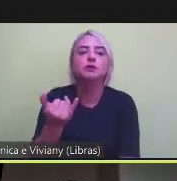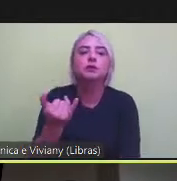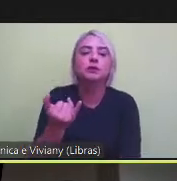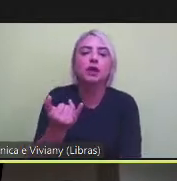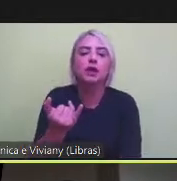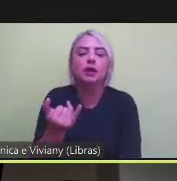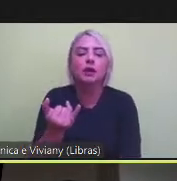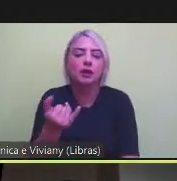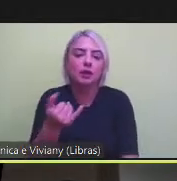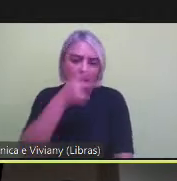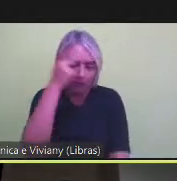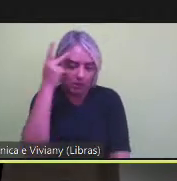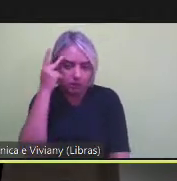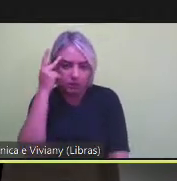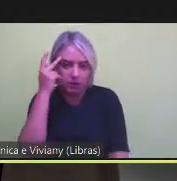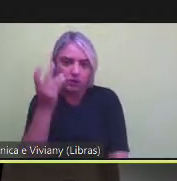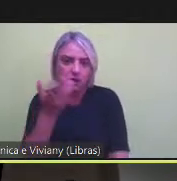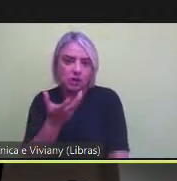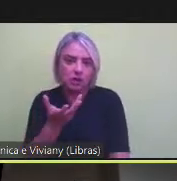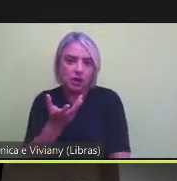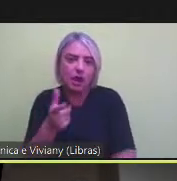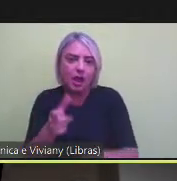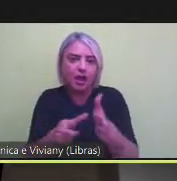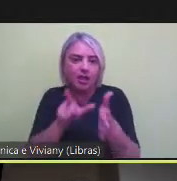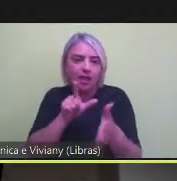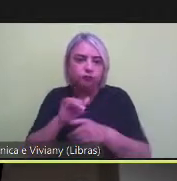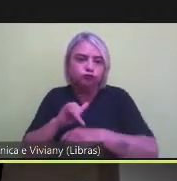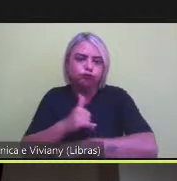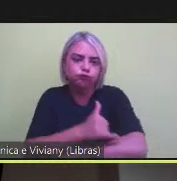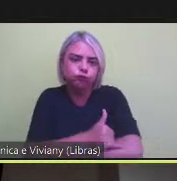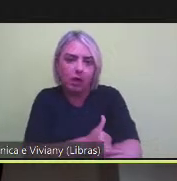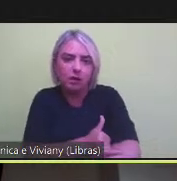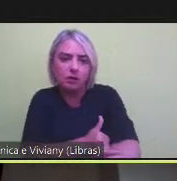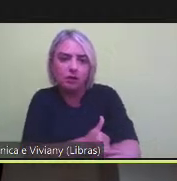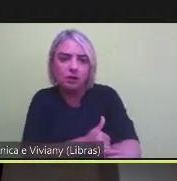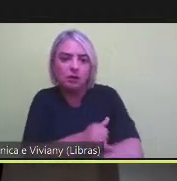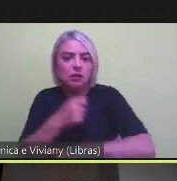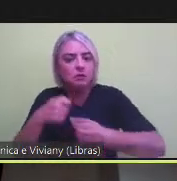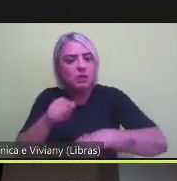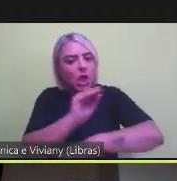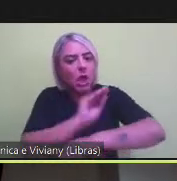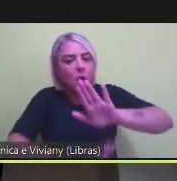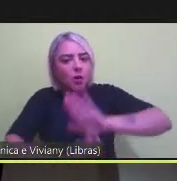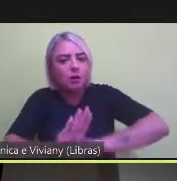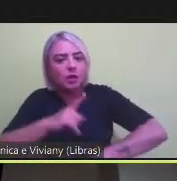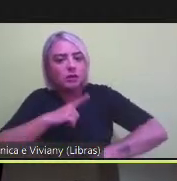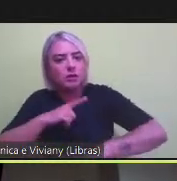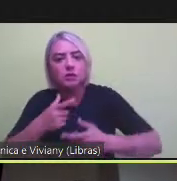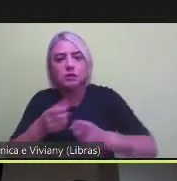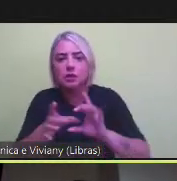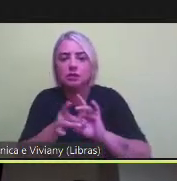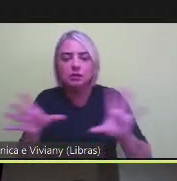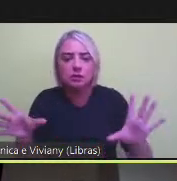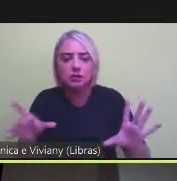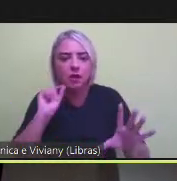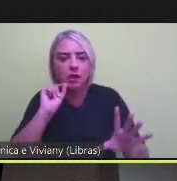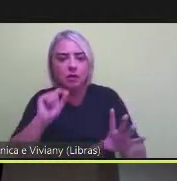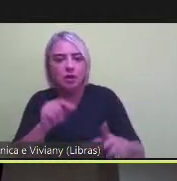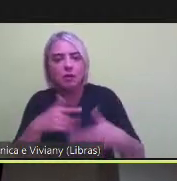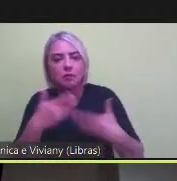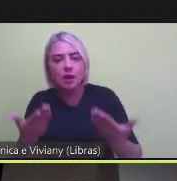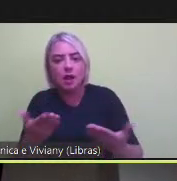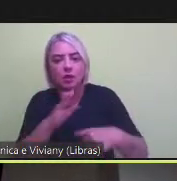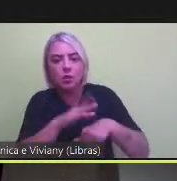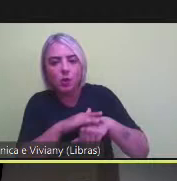to, so that people with pre-obesity and that are available